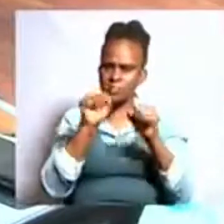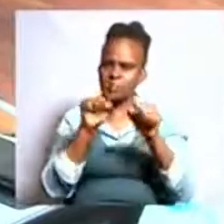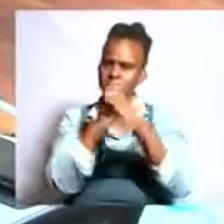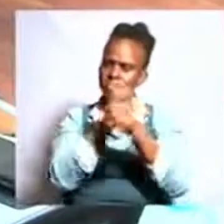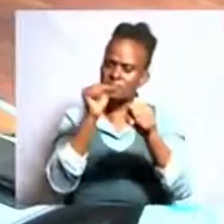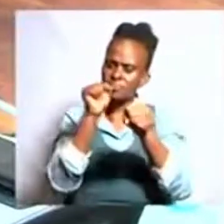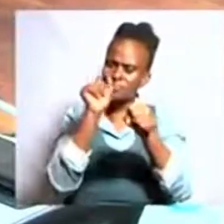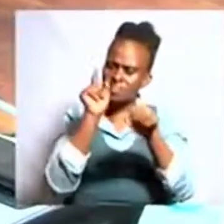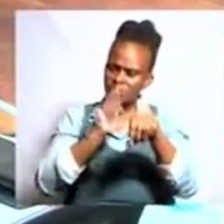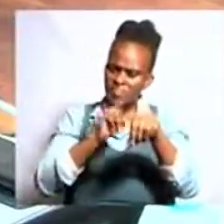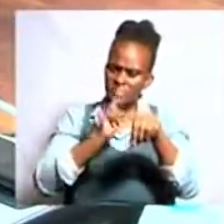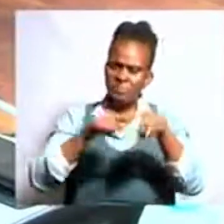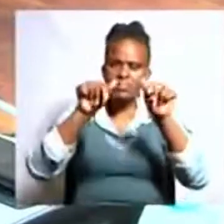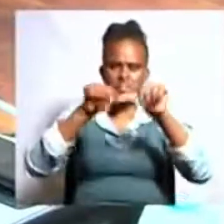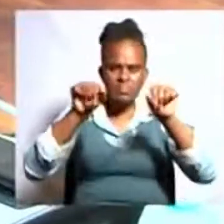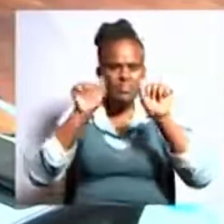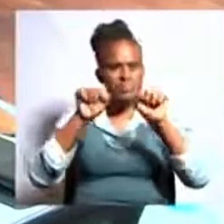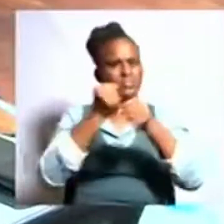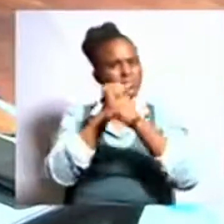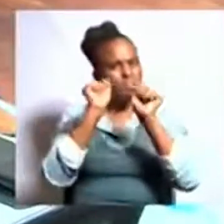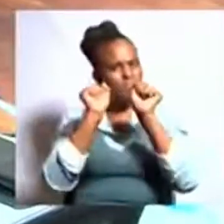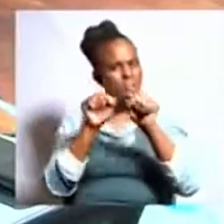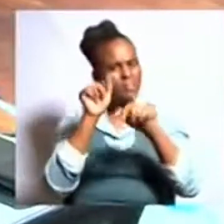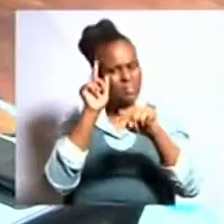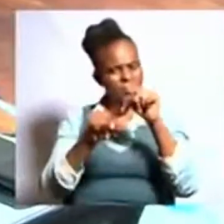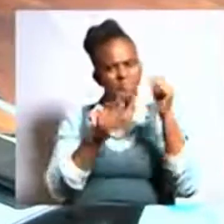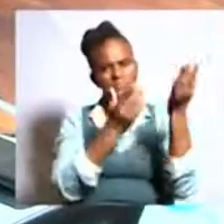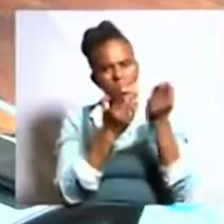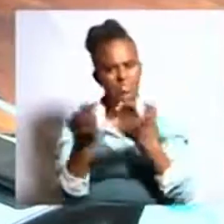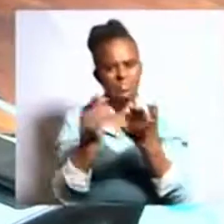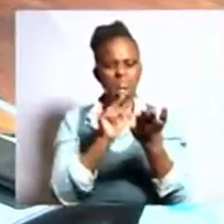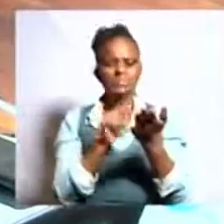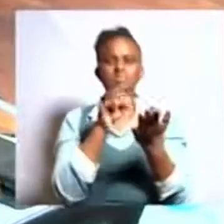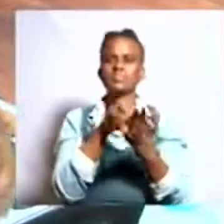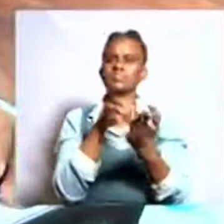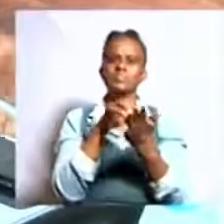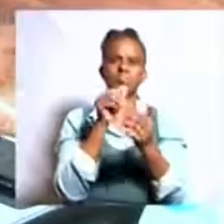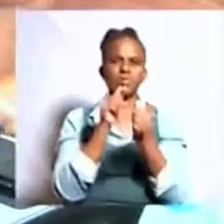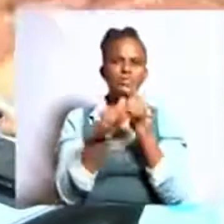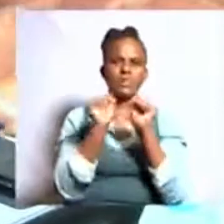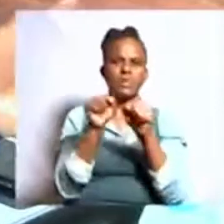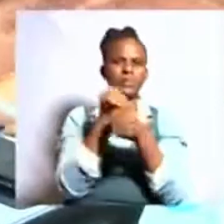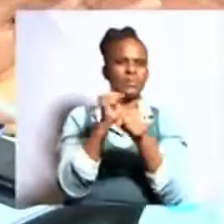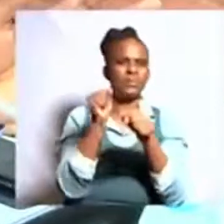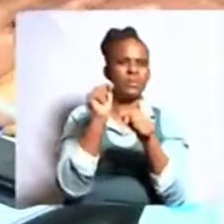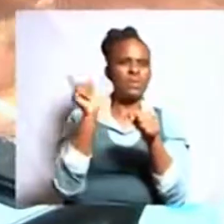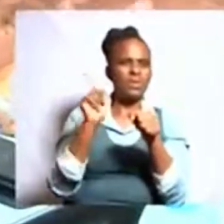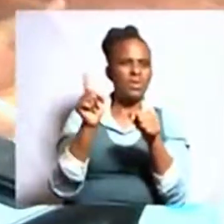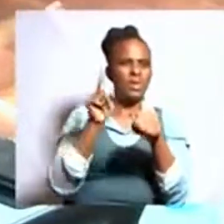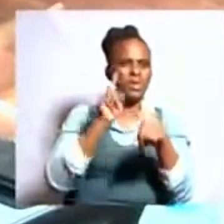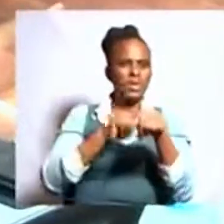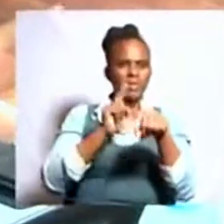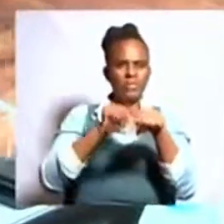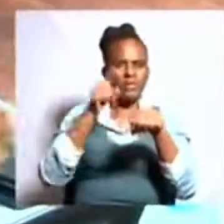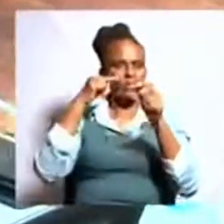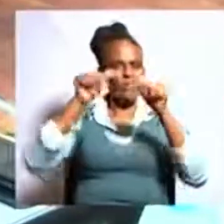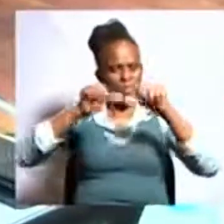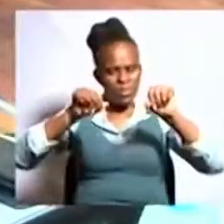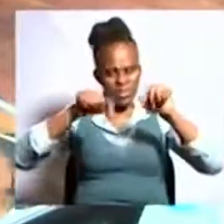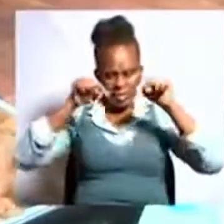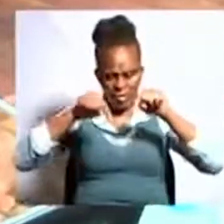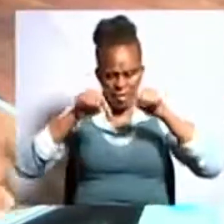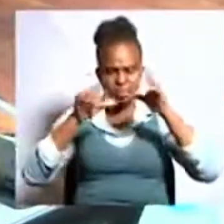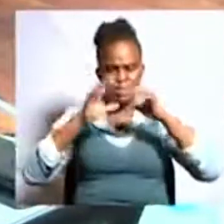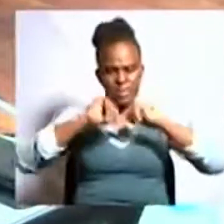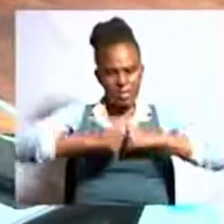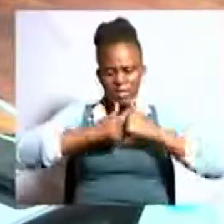at a point of audit. You cannot be bringing matters that could have resolved at a point of the audit to this committee, because